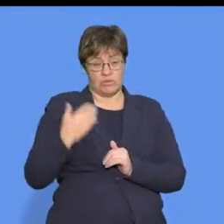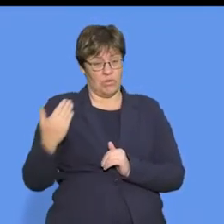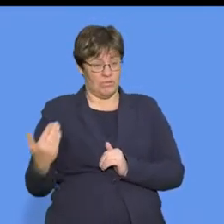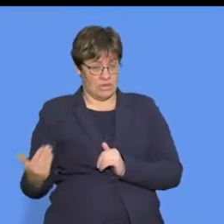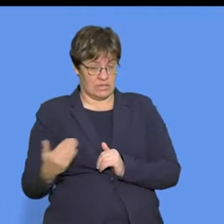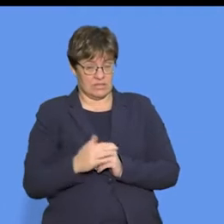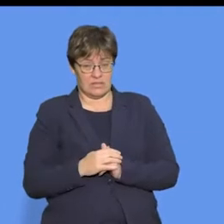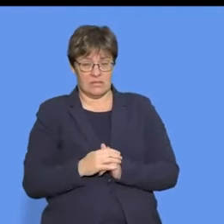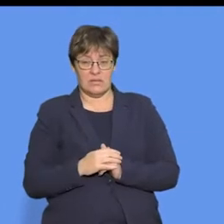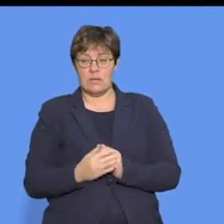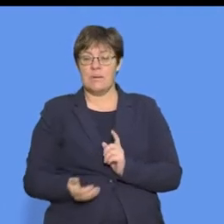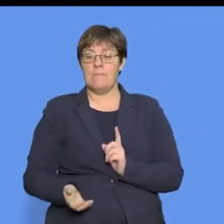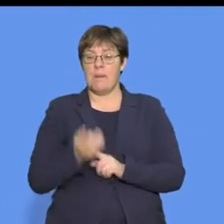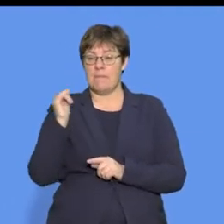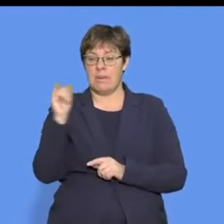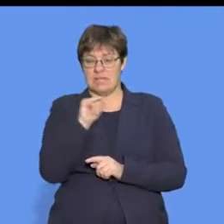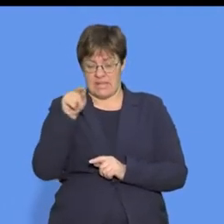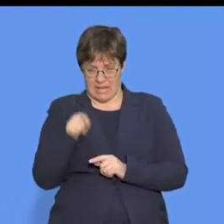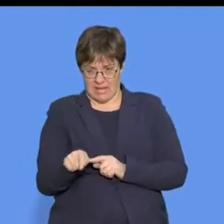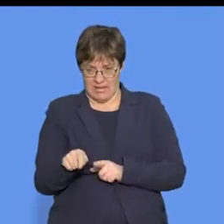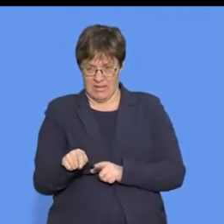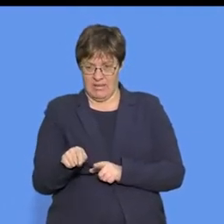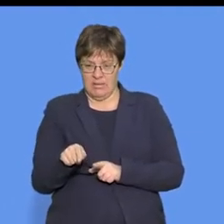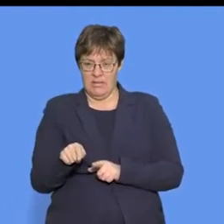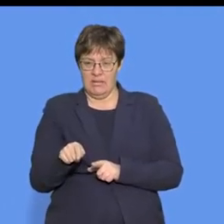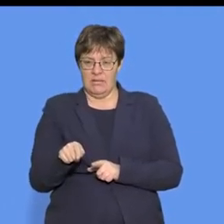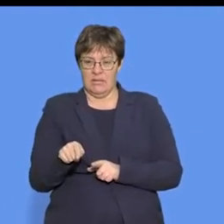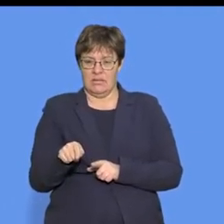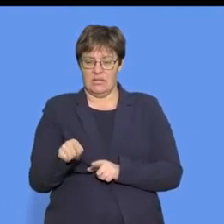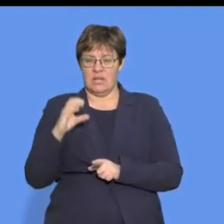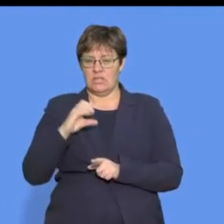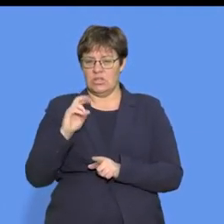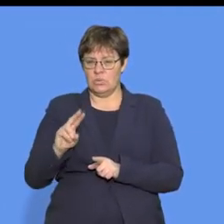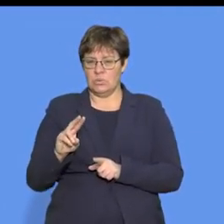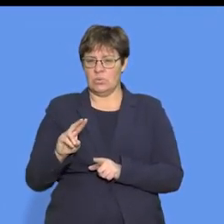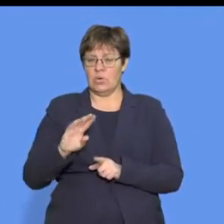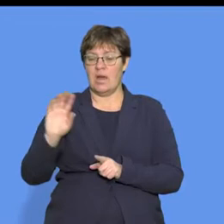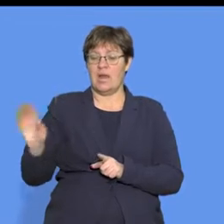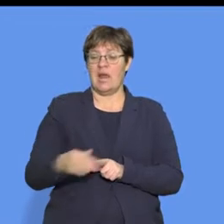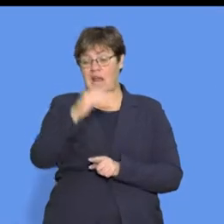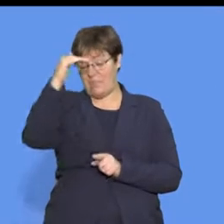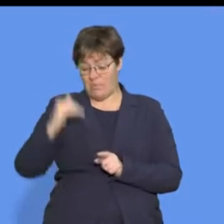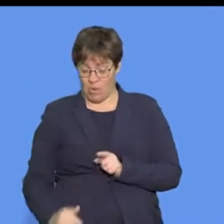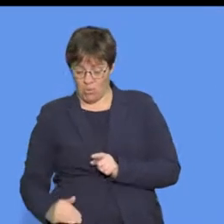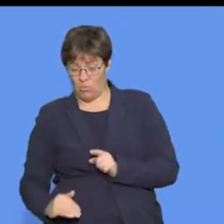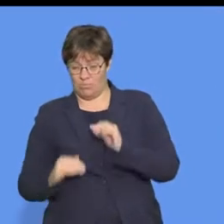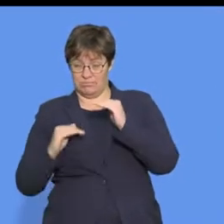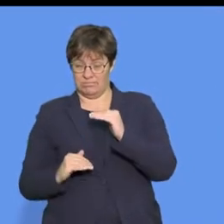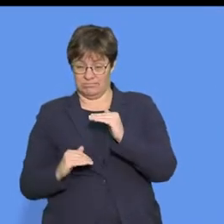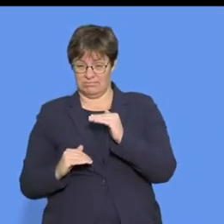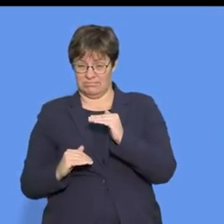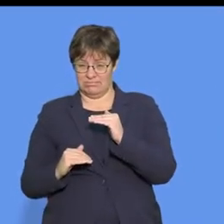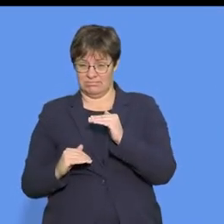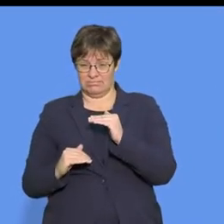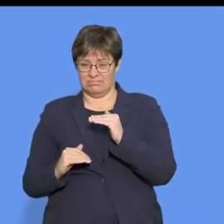reducing agents on the right-hand side, we find that zinc is over here and copper is below